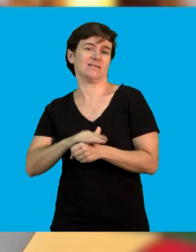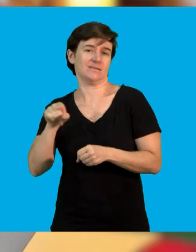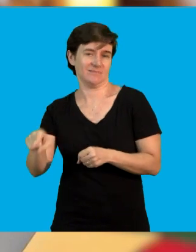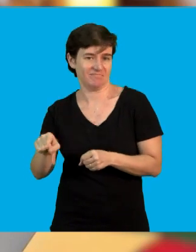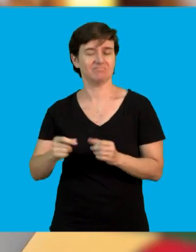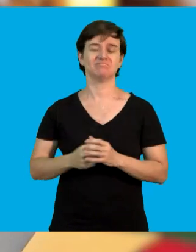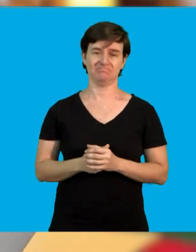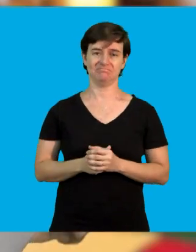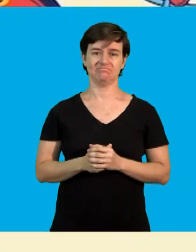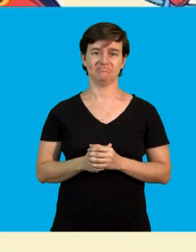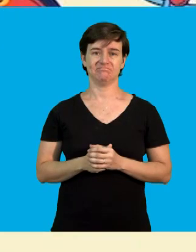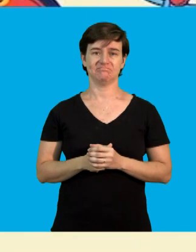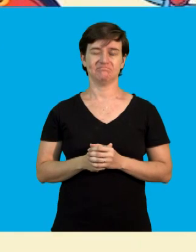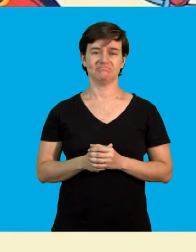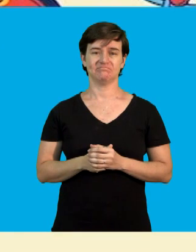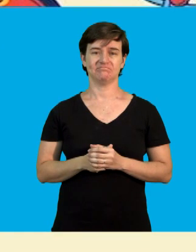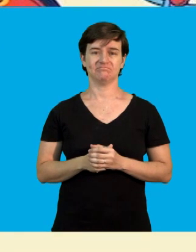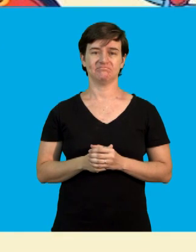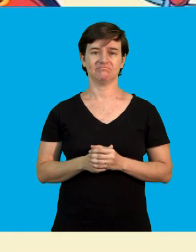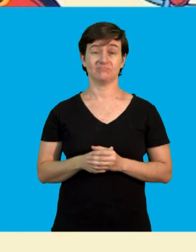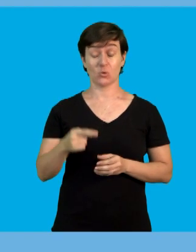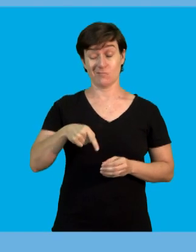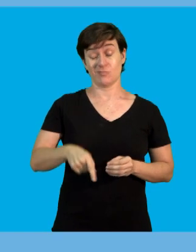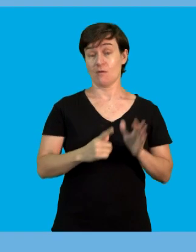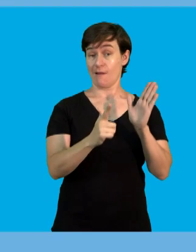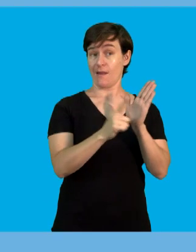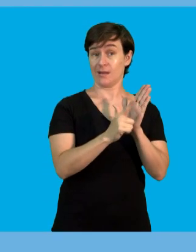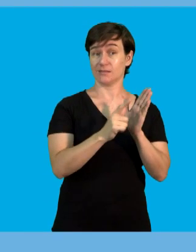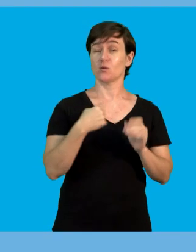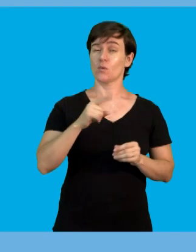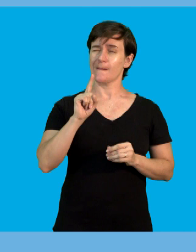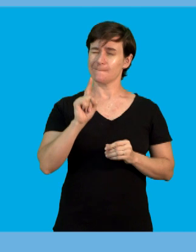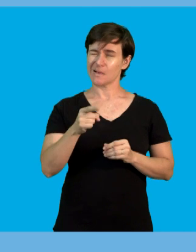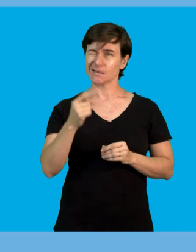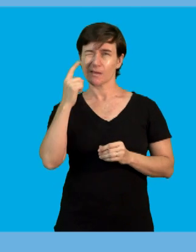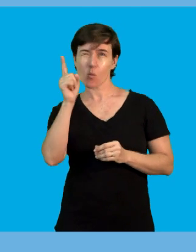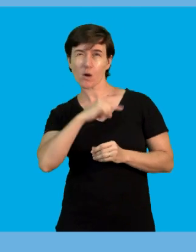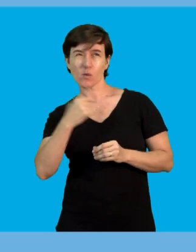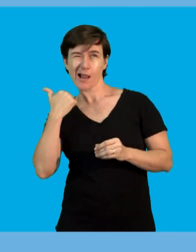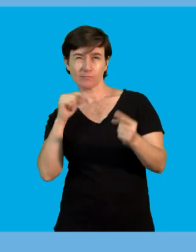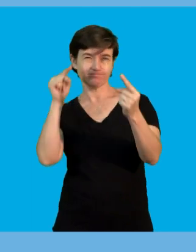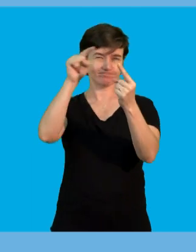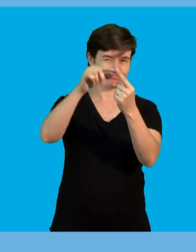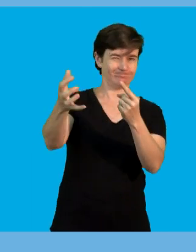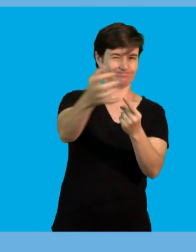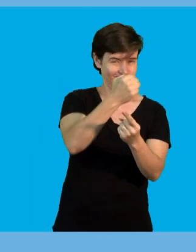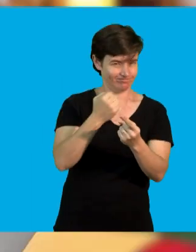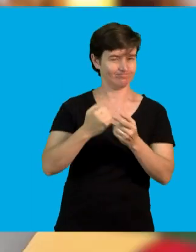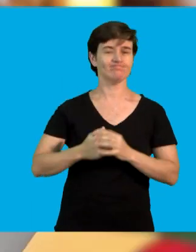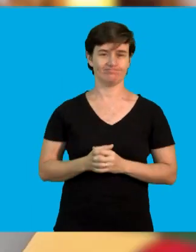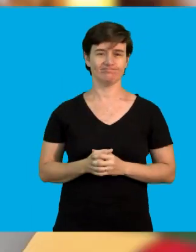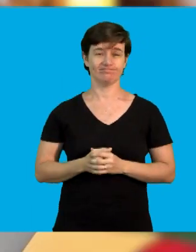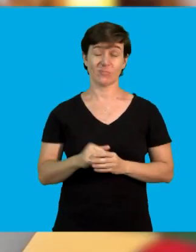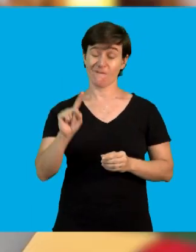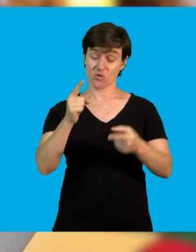bases. Now, for us in this entire lesson, we need to set goals so that we need to be able to achieve